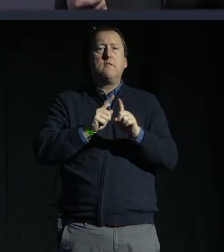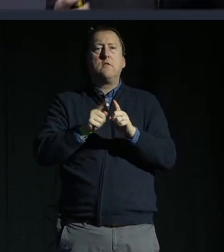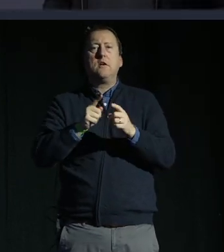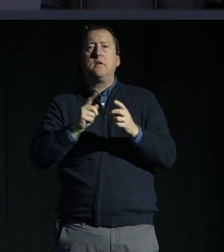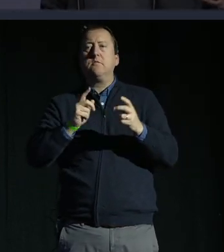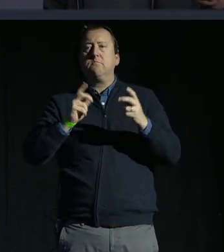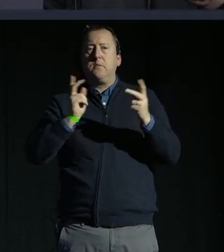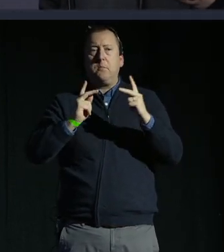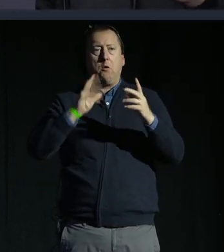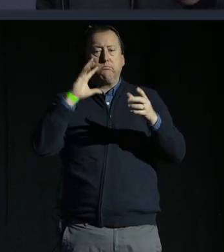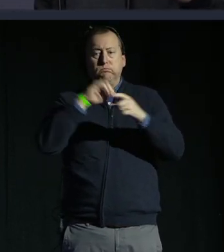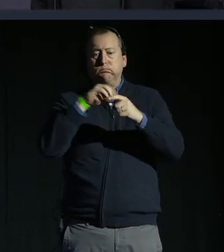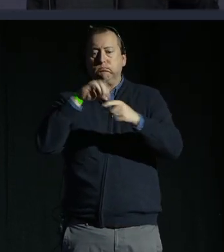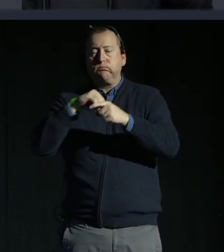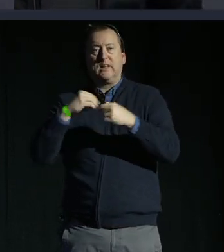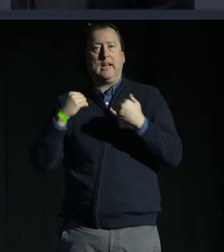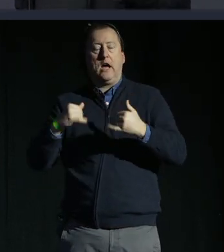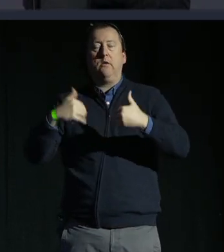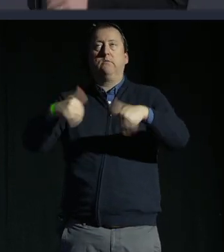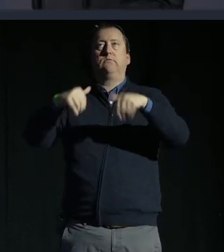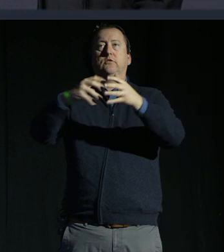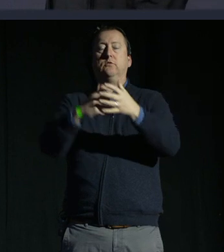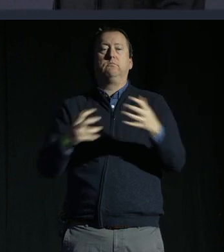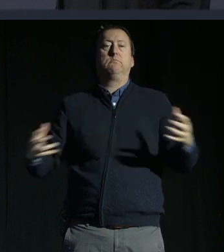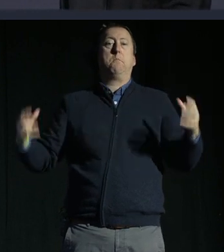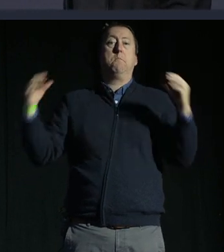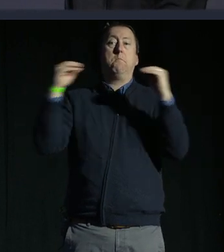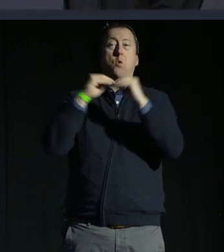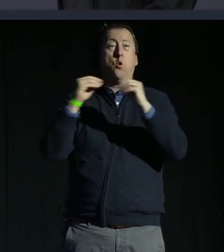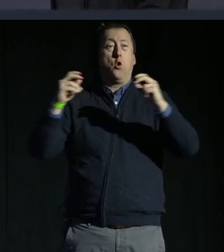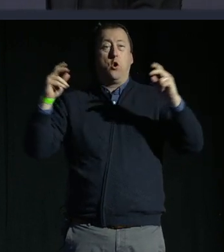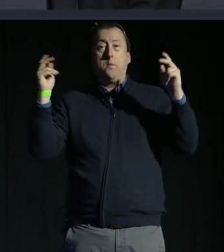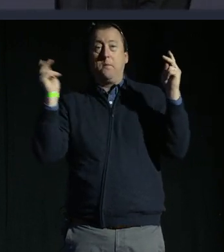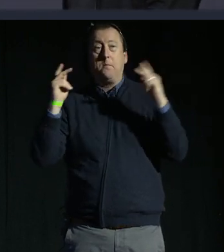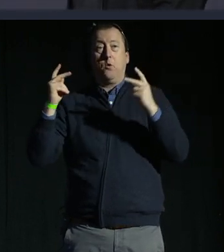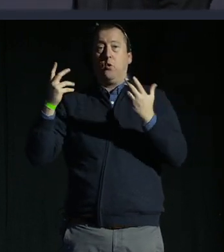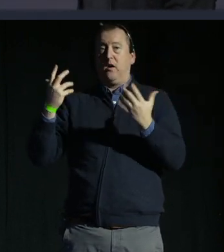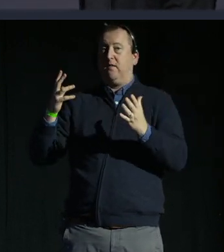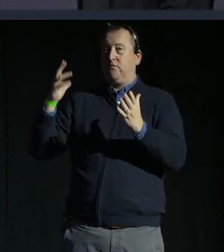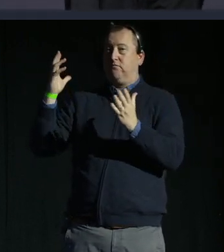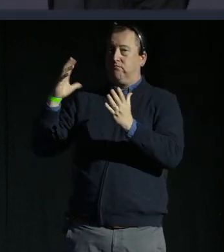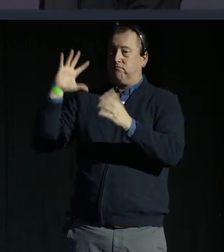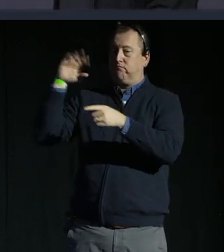more data practitioners who haven't yet typed those 6 letters.